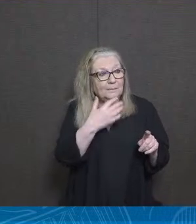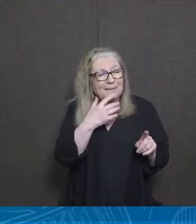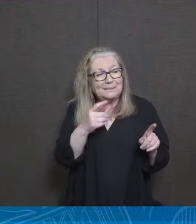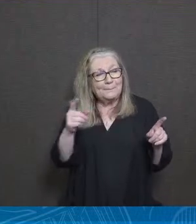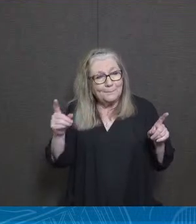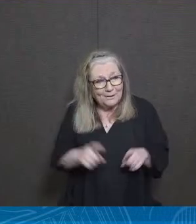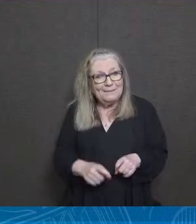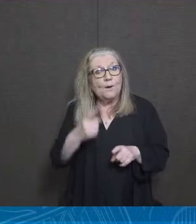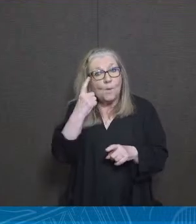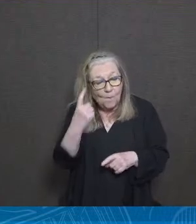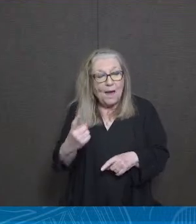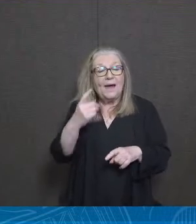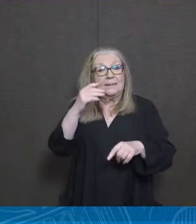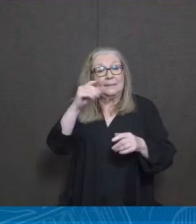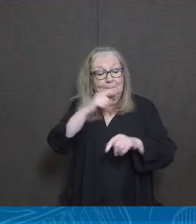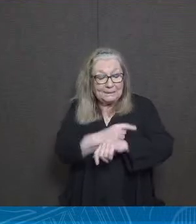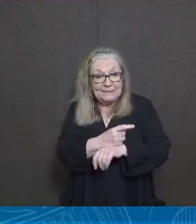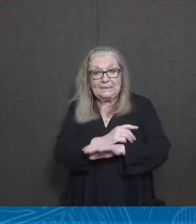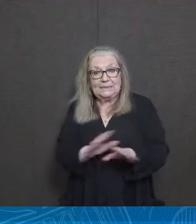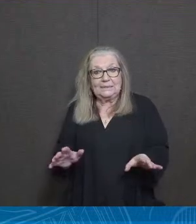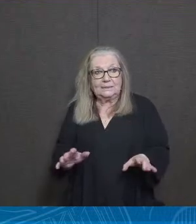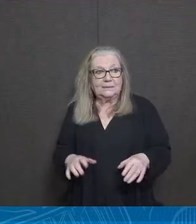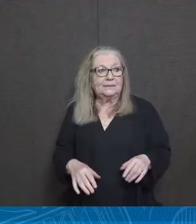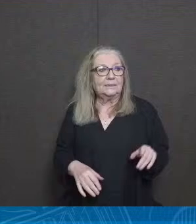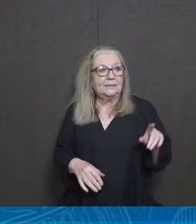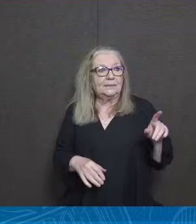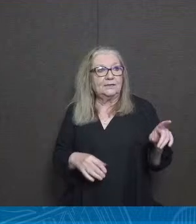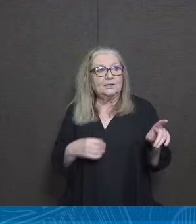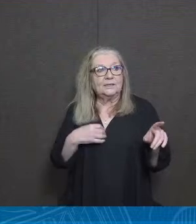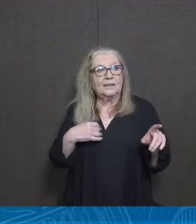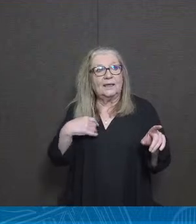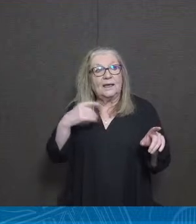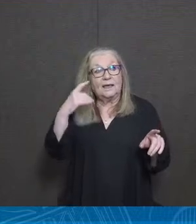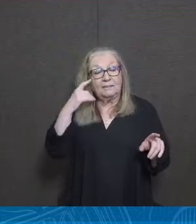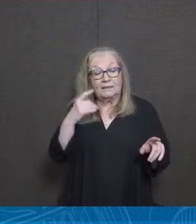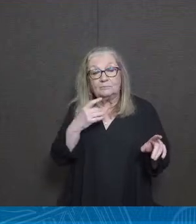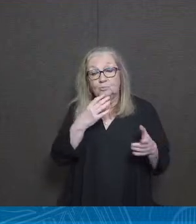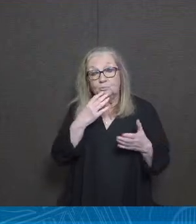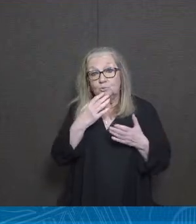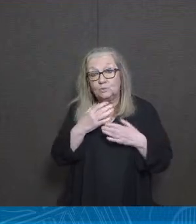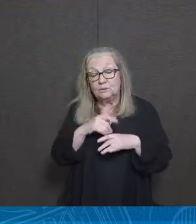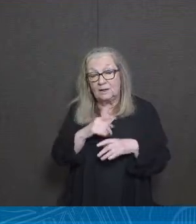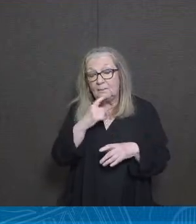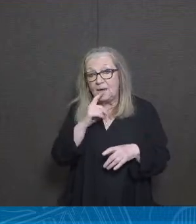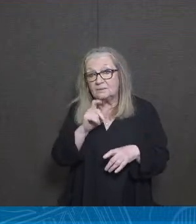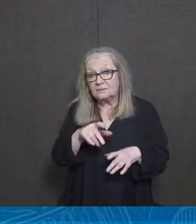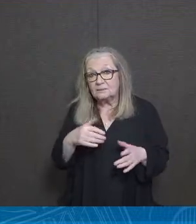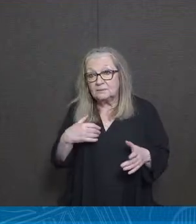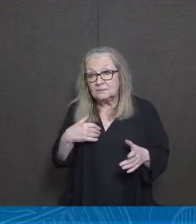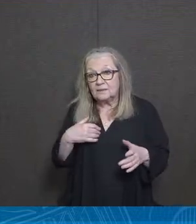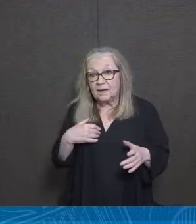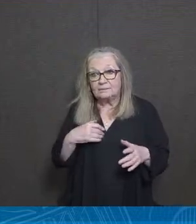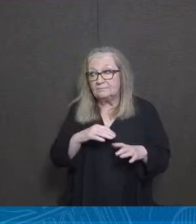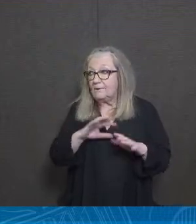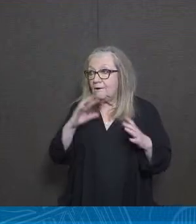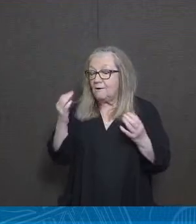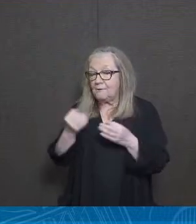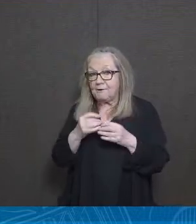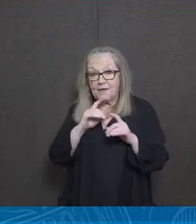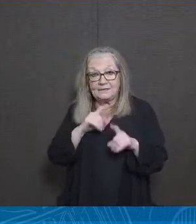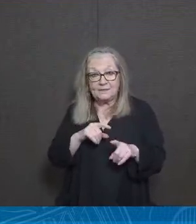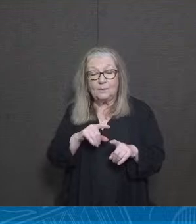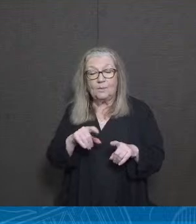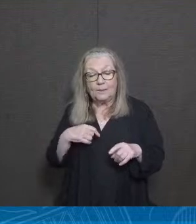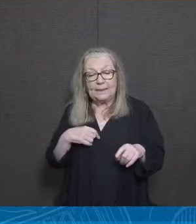1 minute. I think that's the very right time to ask this question and for everyone to answer it. We